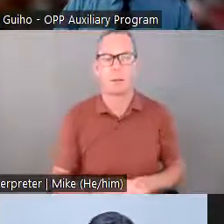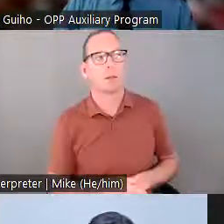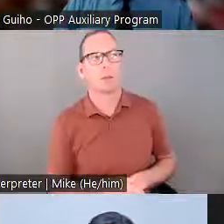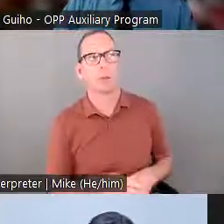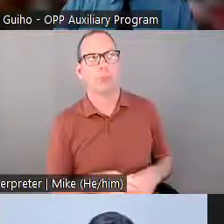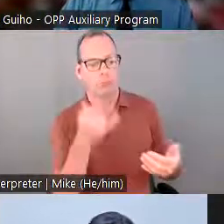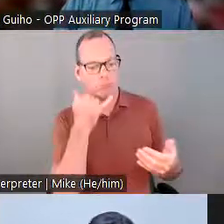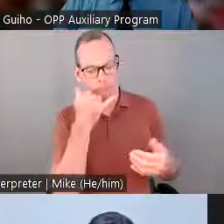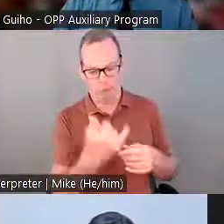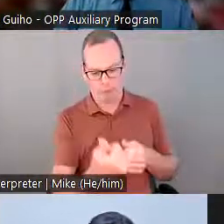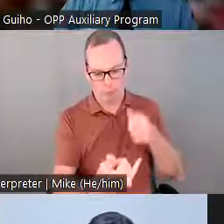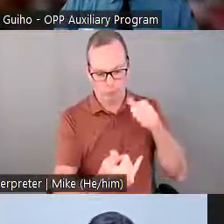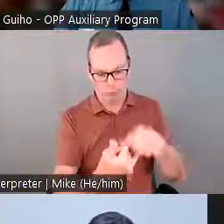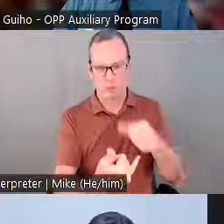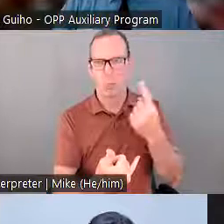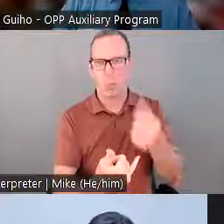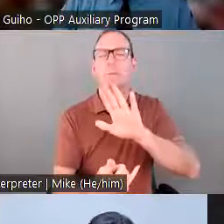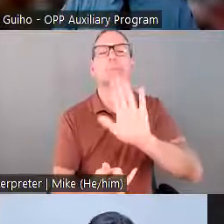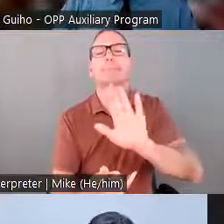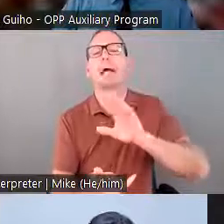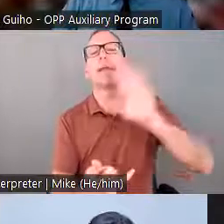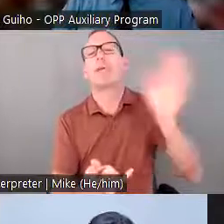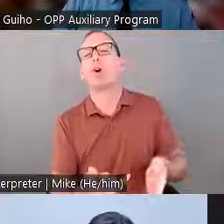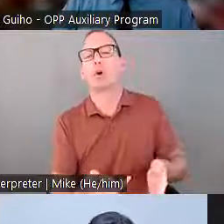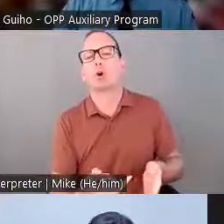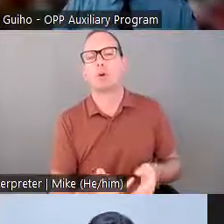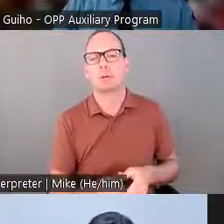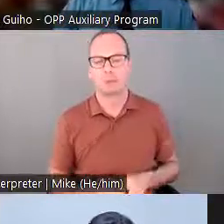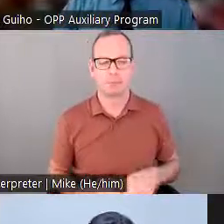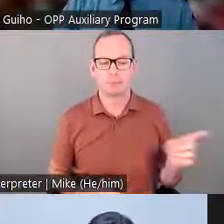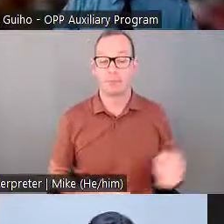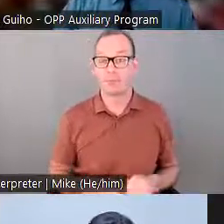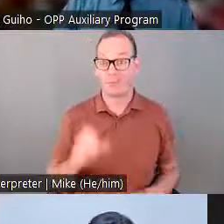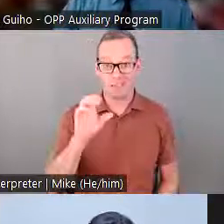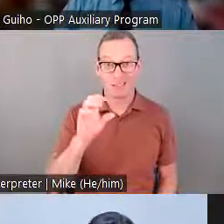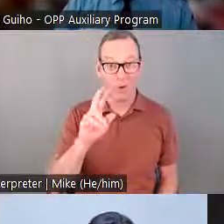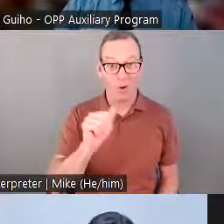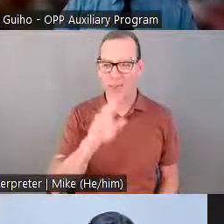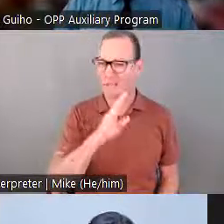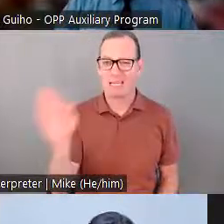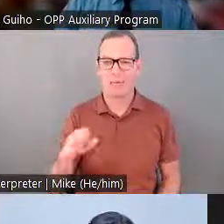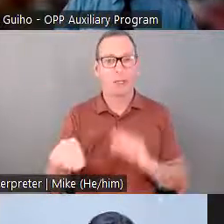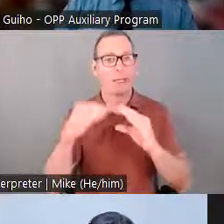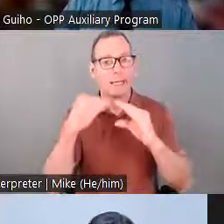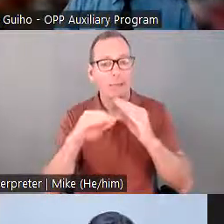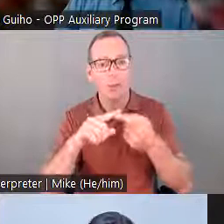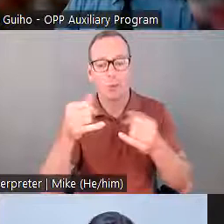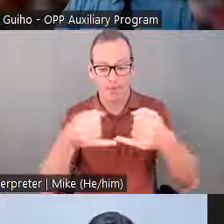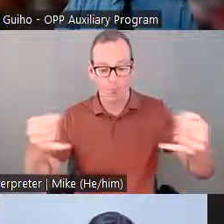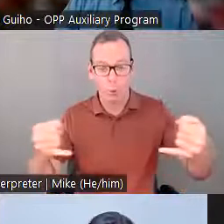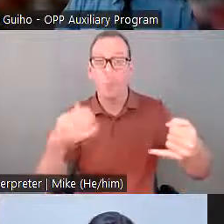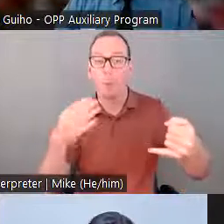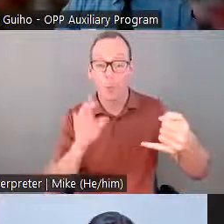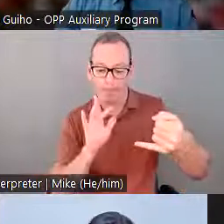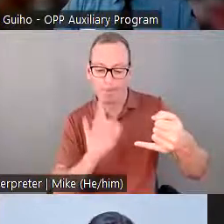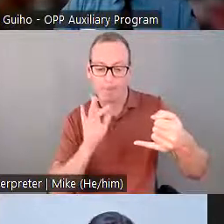someone. Again, the CRA never sends you links. They don't ask for your personal and financial information via link. They don't ask you to punch it in.